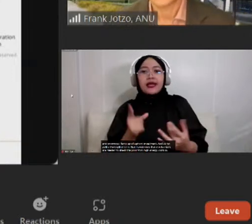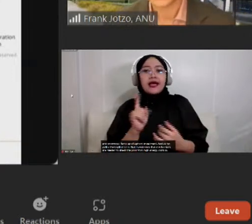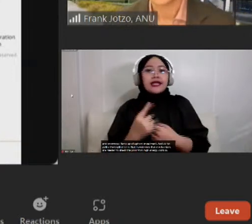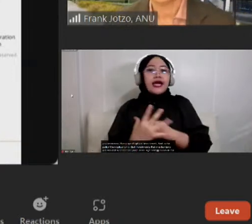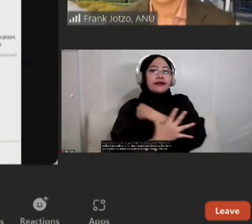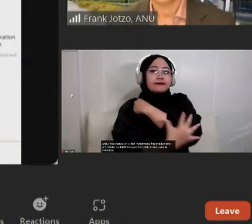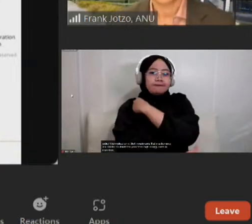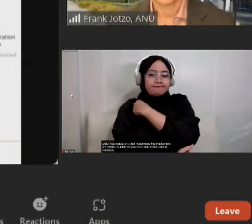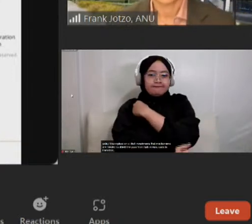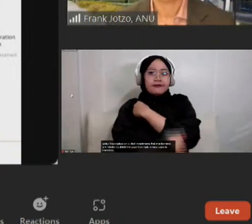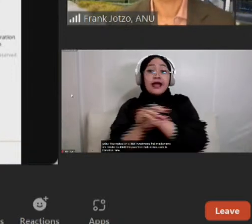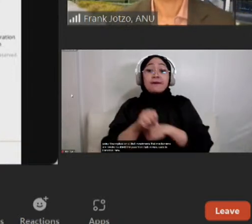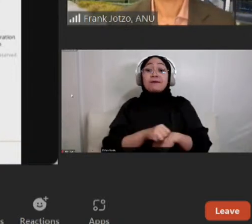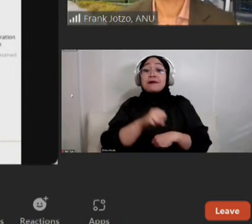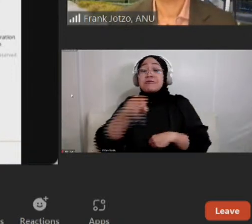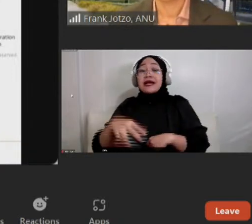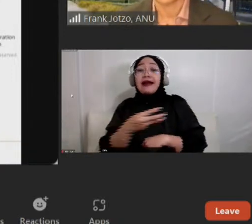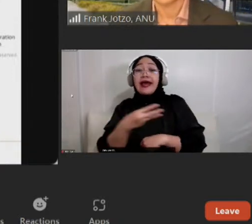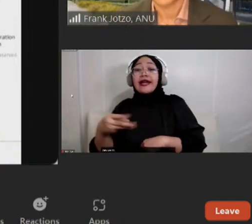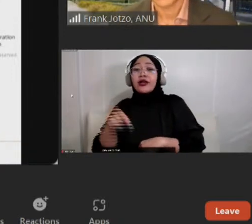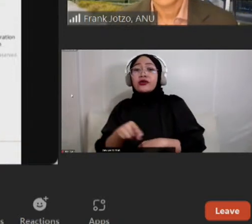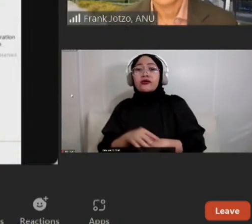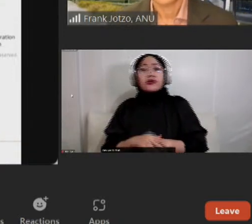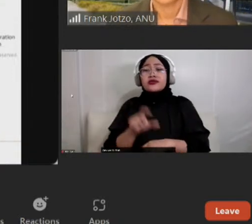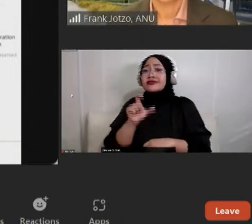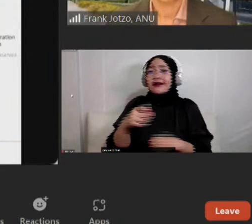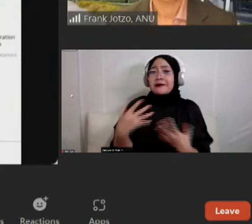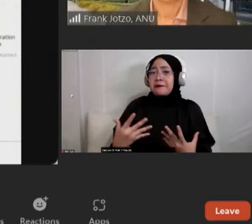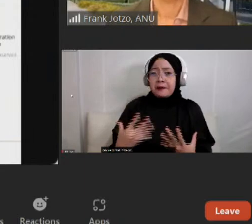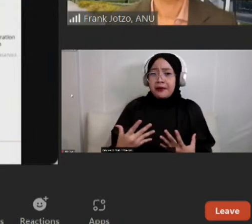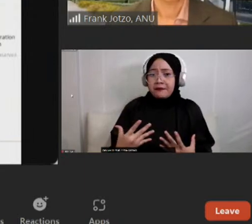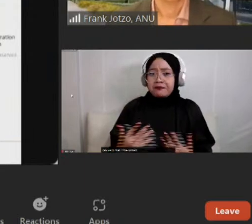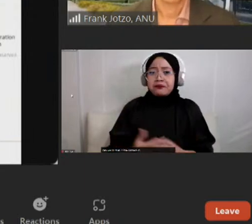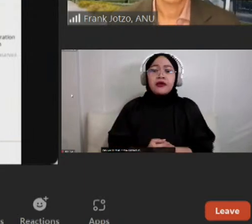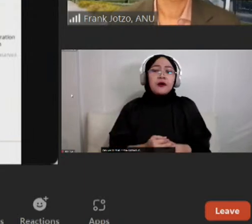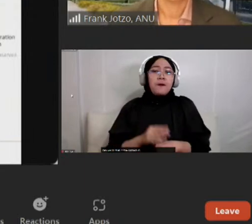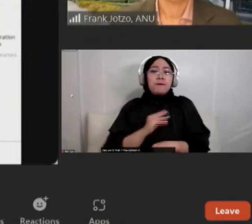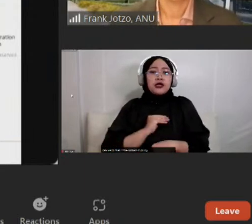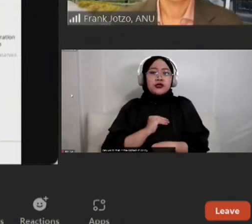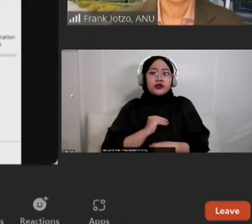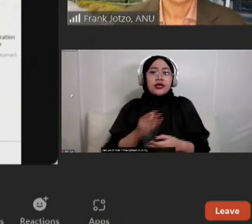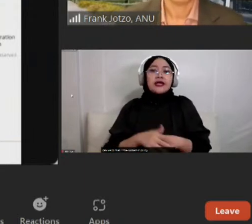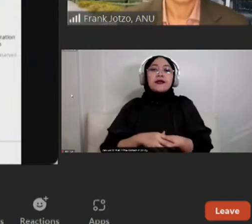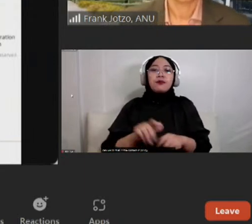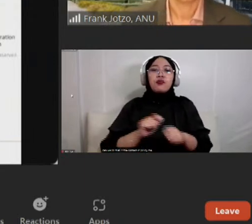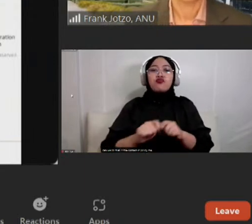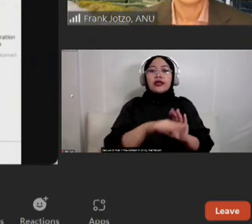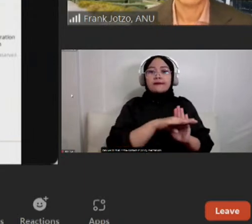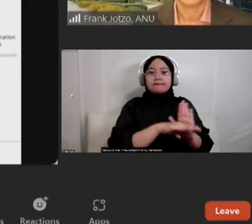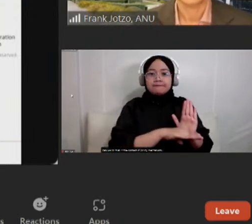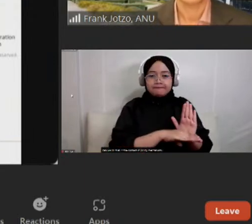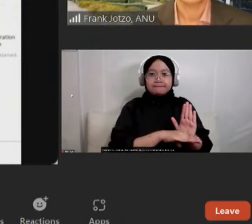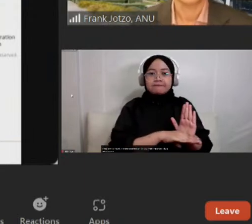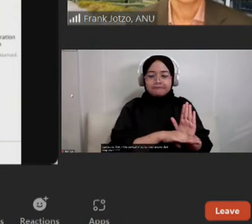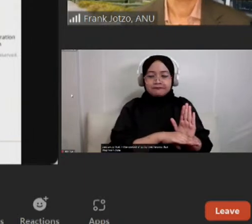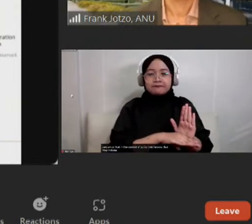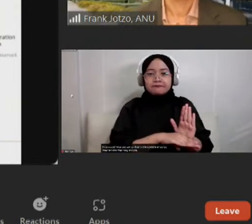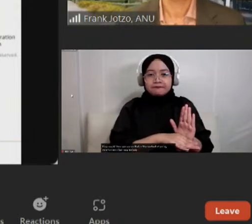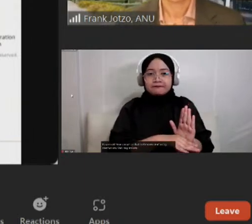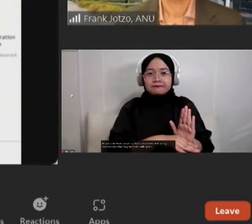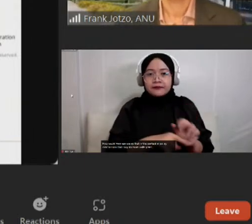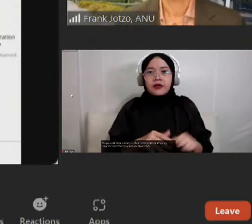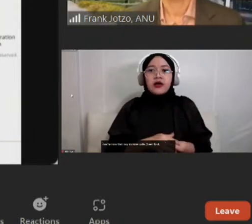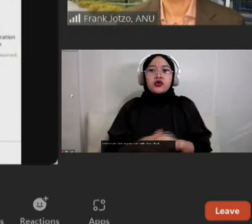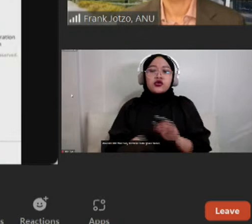the transition. How can we do that? In the context of policy mechanisms that may include